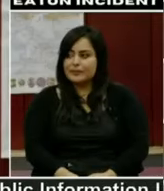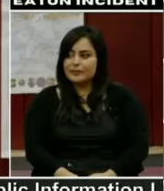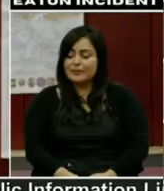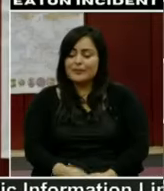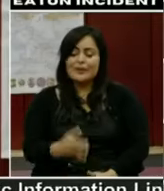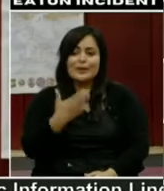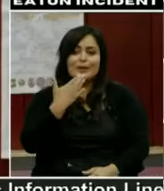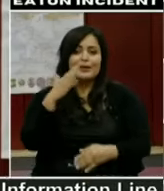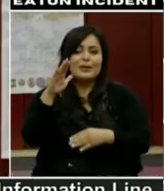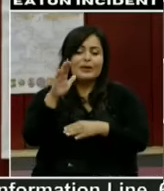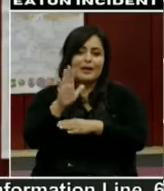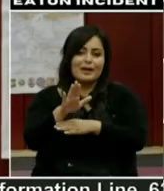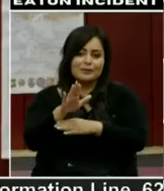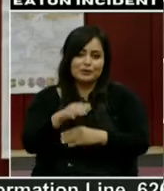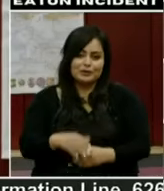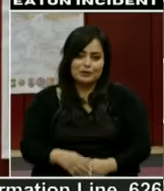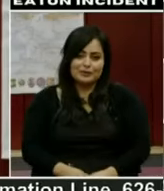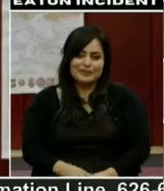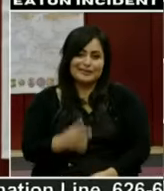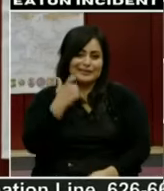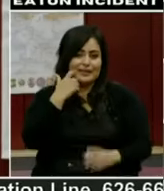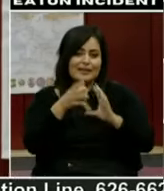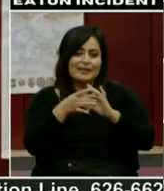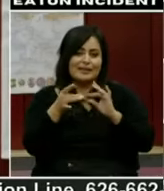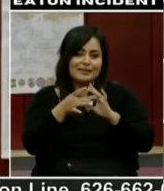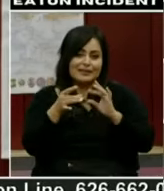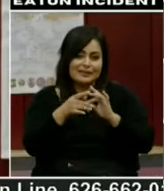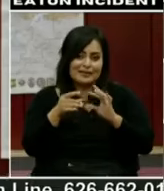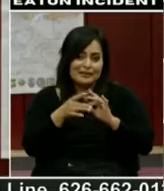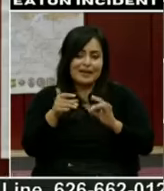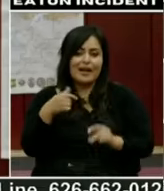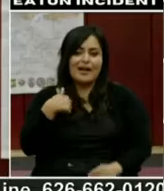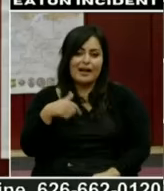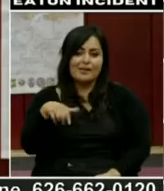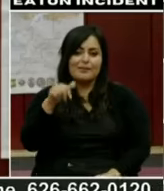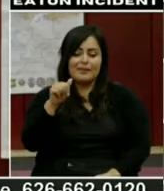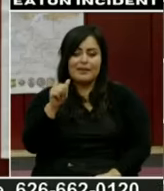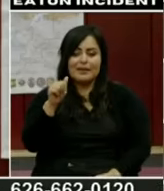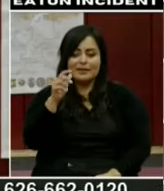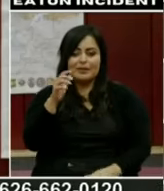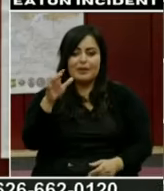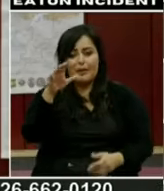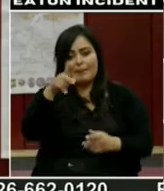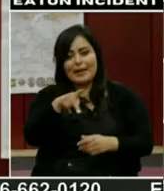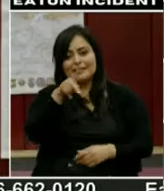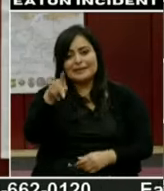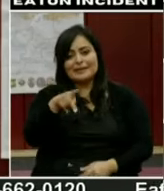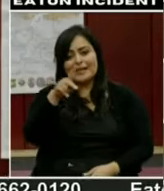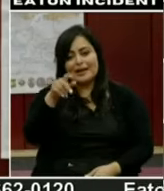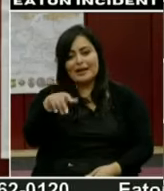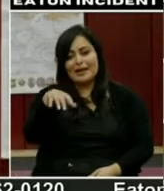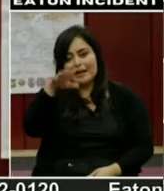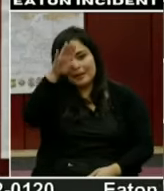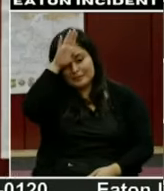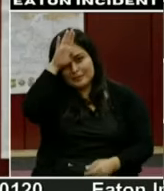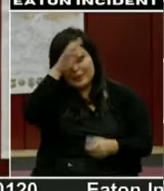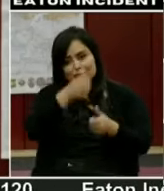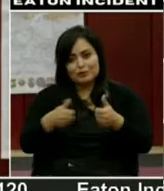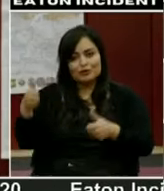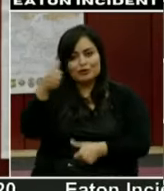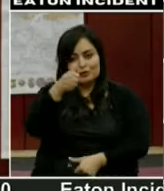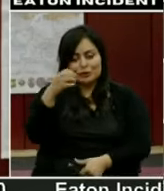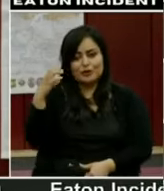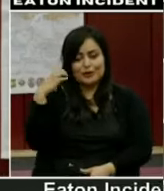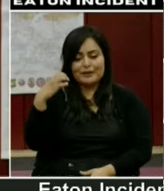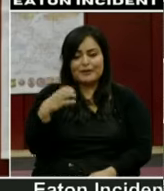Good afternoon. As was mentioned, my name is Chad Augustine, and I'm your Pasadena Fire Chief. For my Pasadena residents, it's